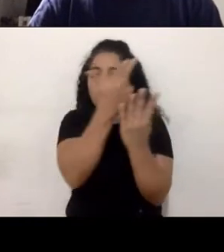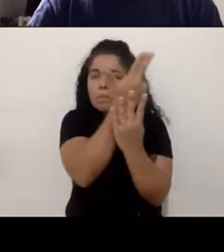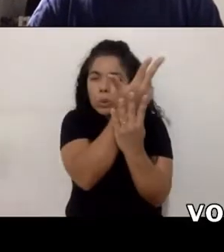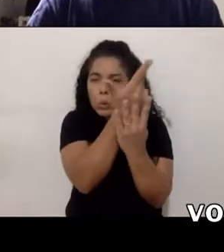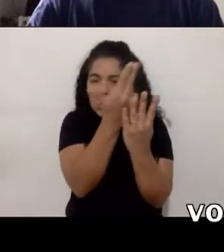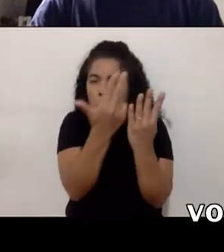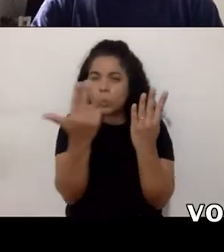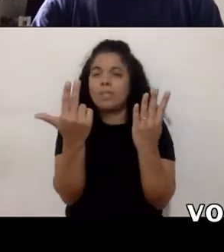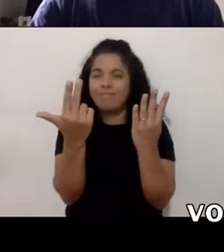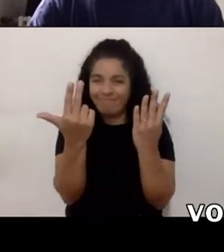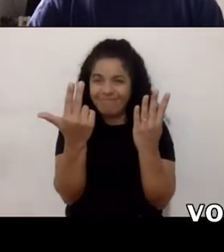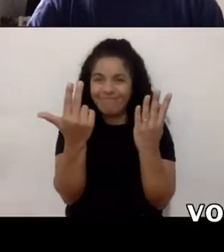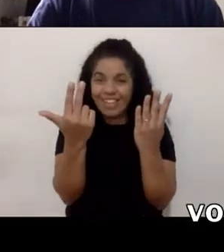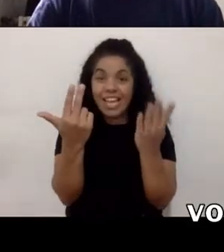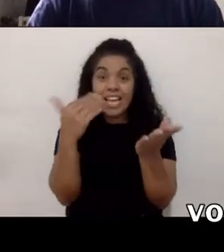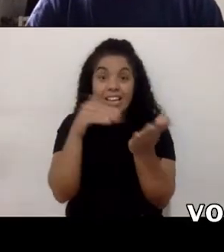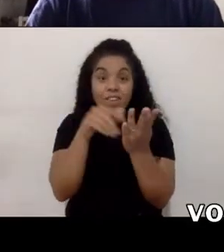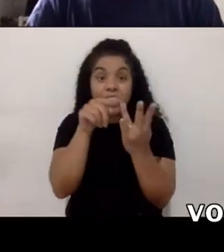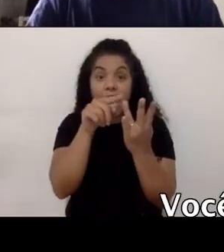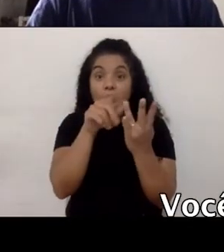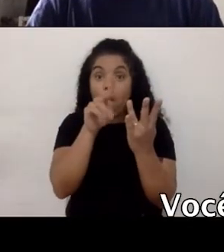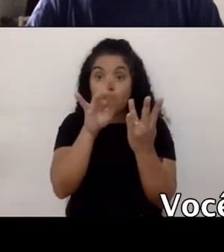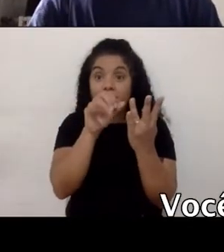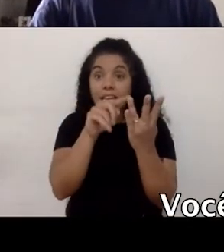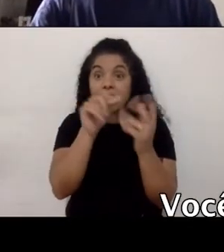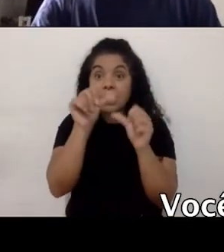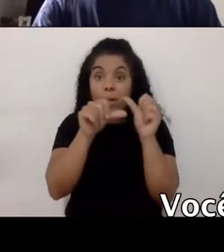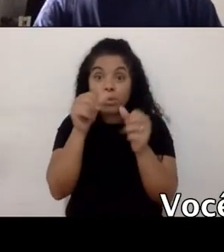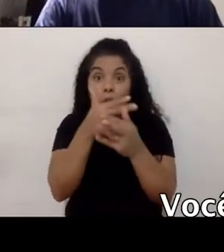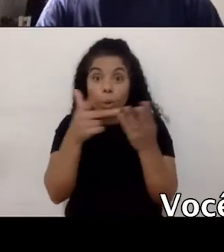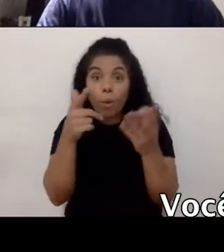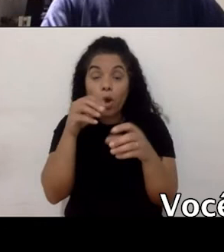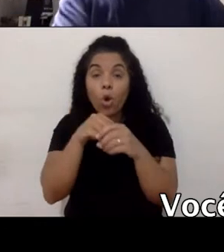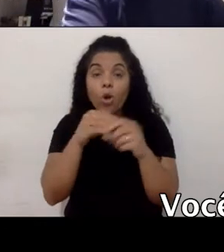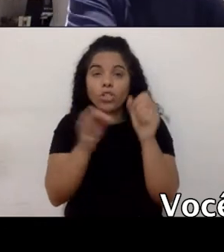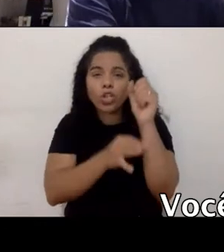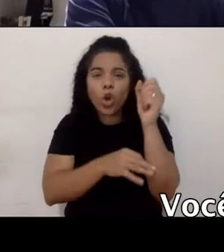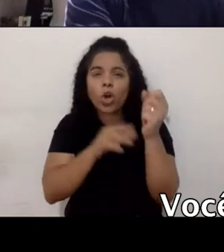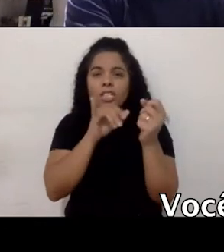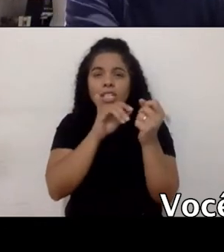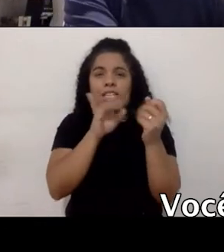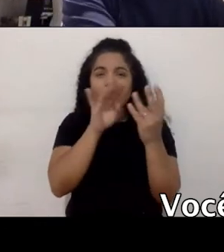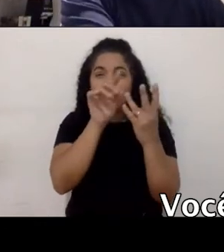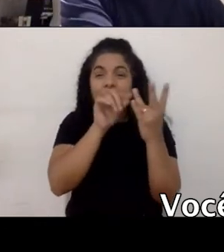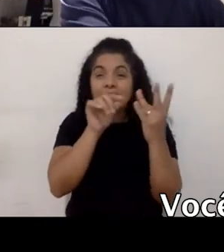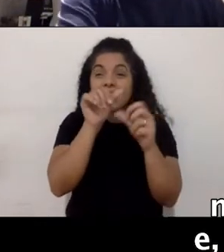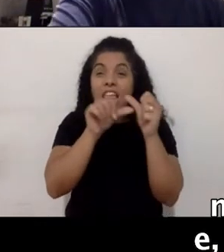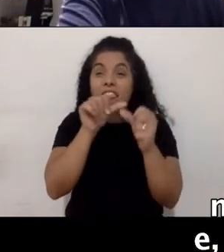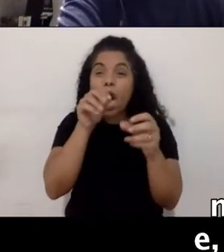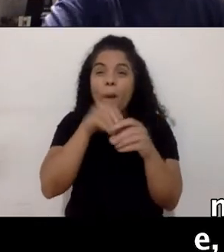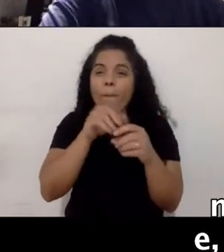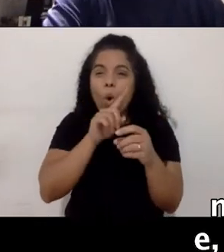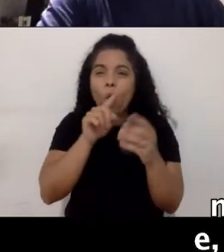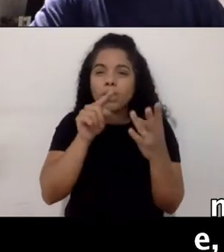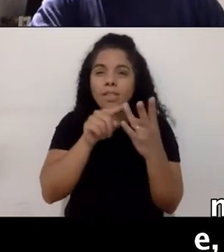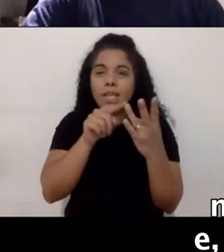code, you don't change that code in the staging. You change it back in the original, and then you run it through the dev, test, staging, and